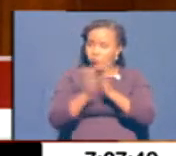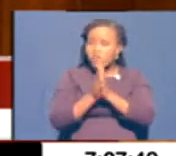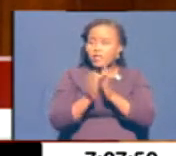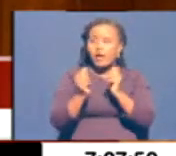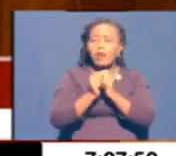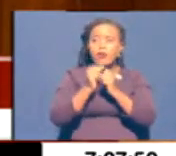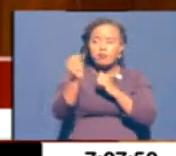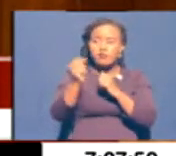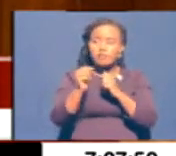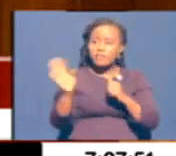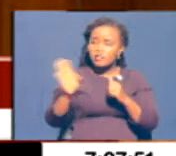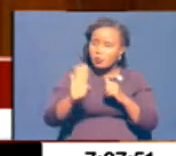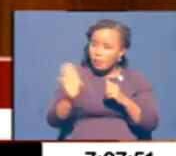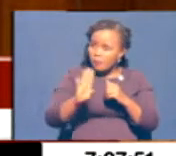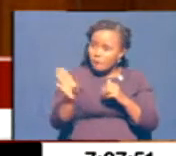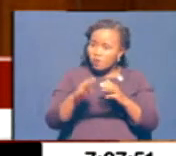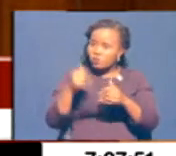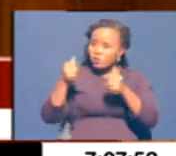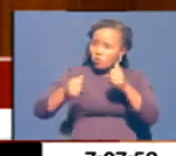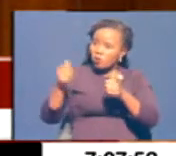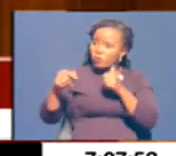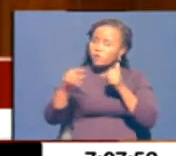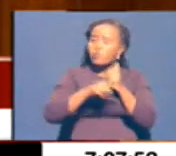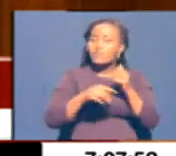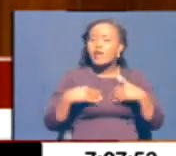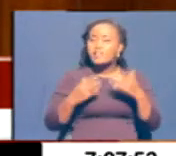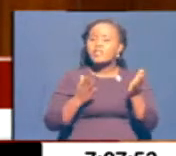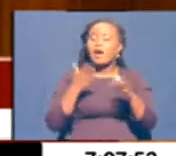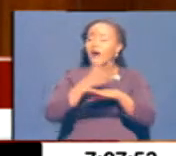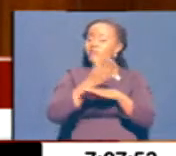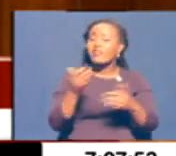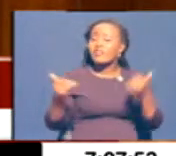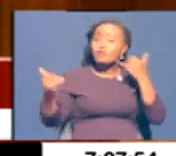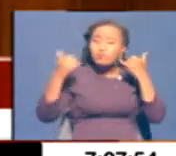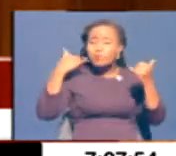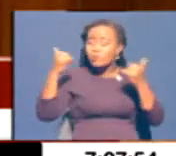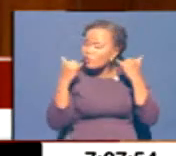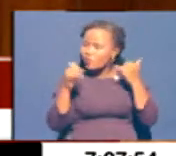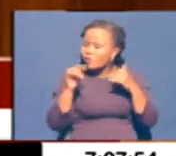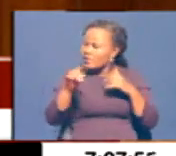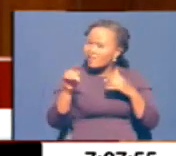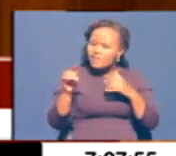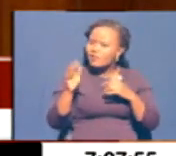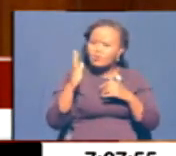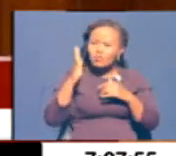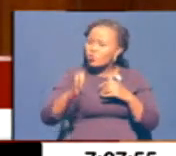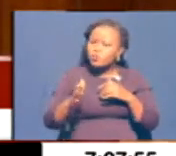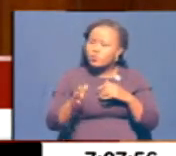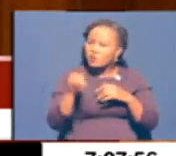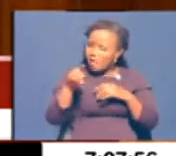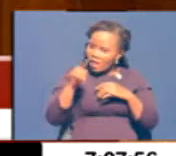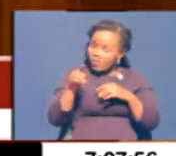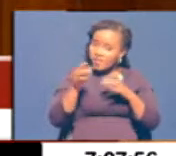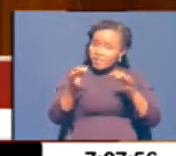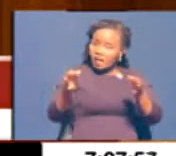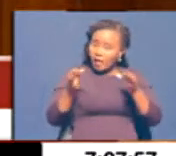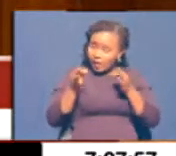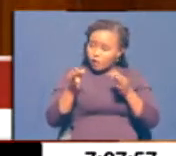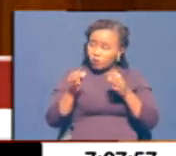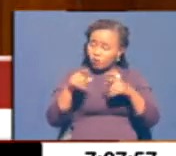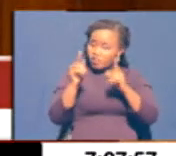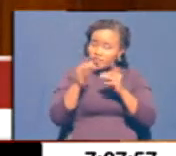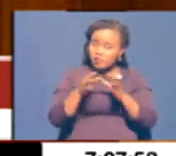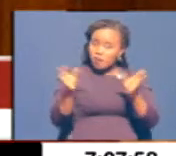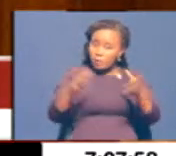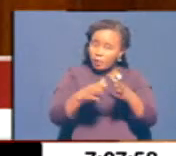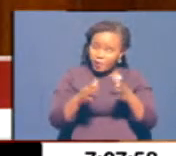told about on that particular phone call? Is it true that these accounts of this particular company were